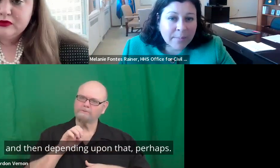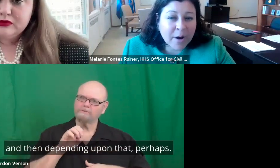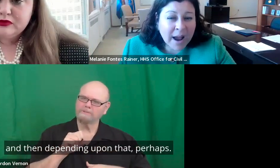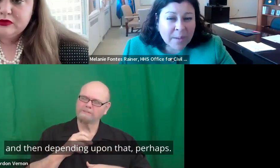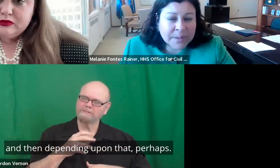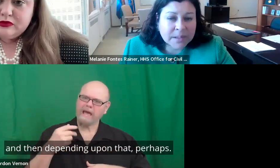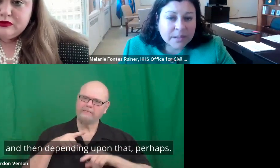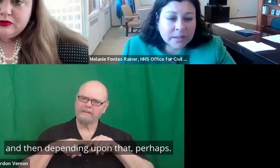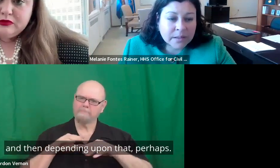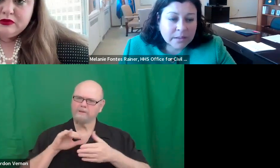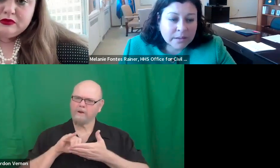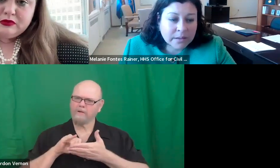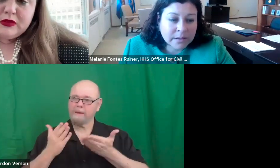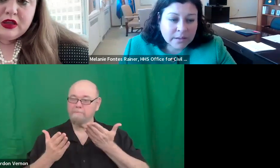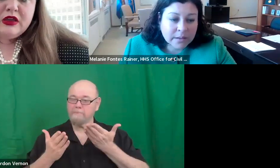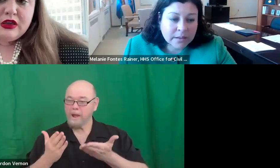upon that, perhaps.